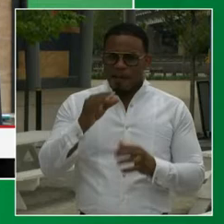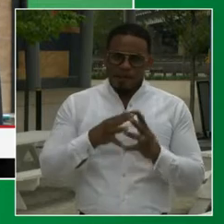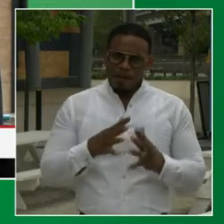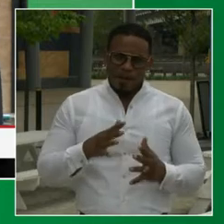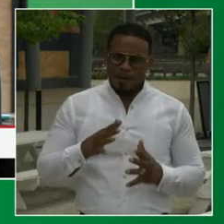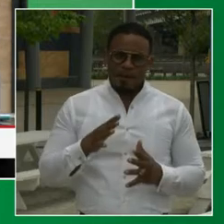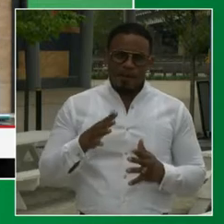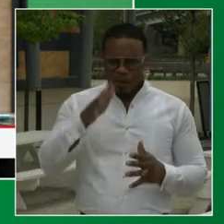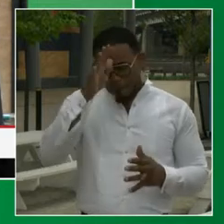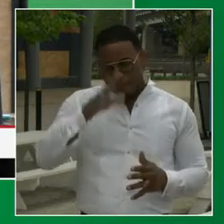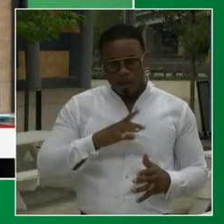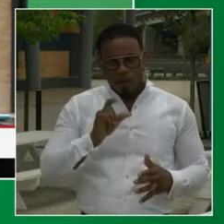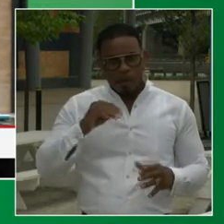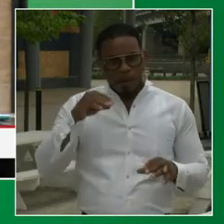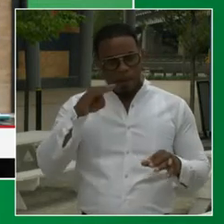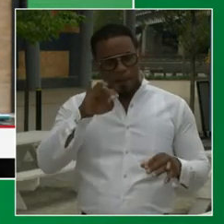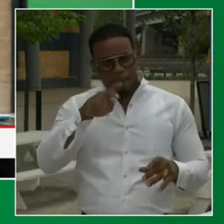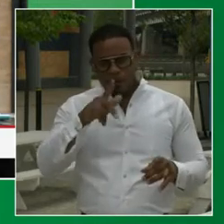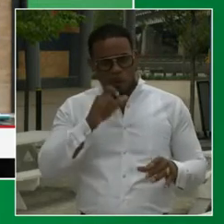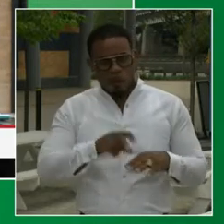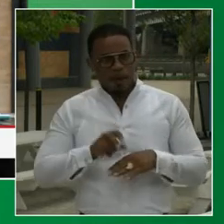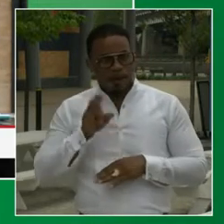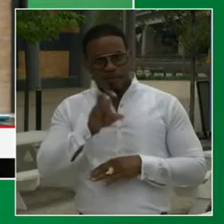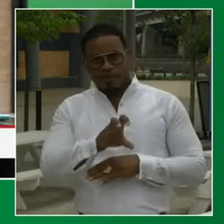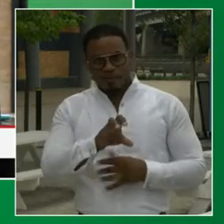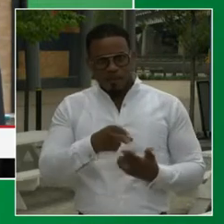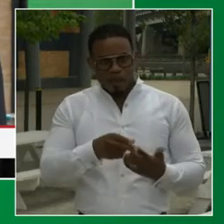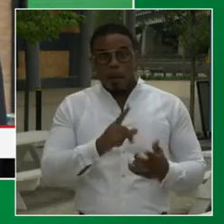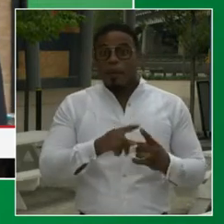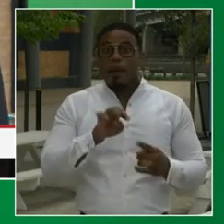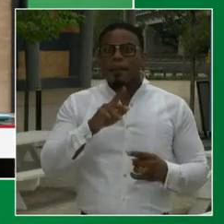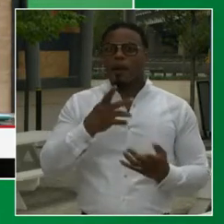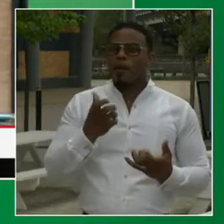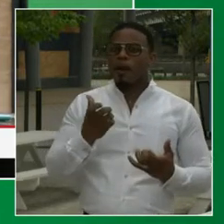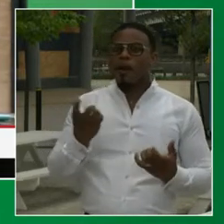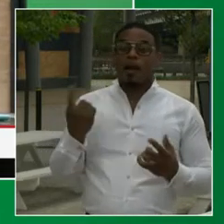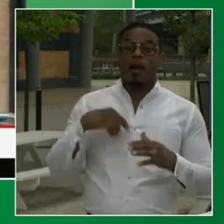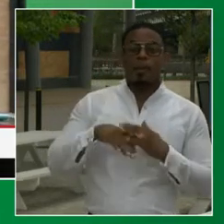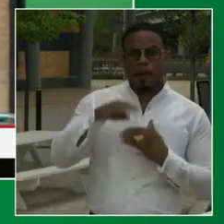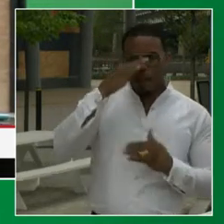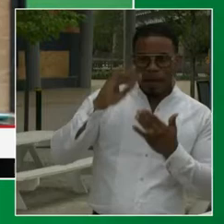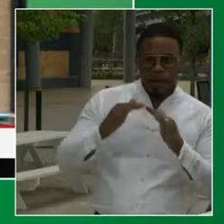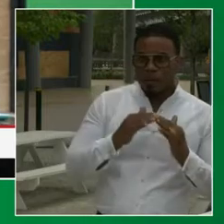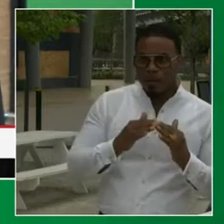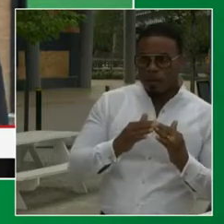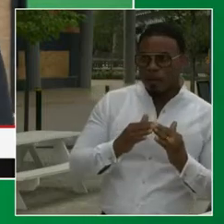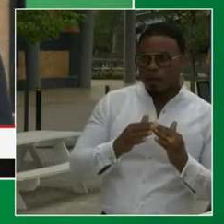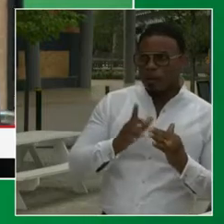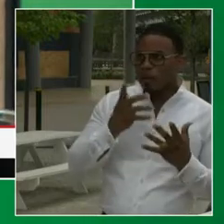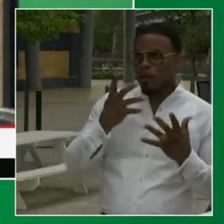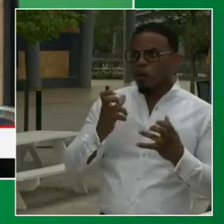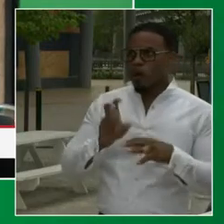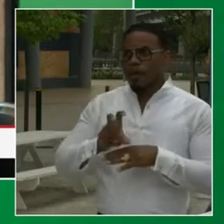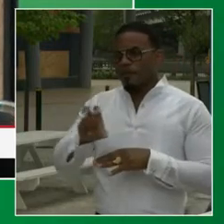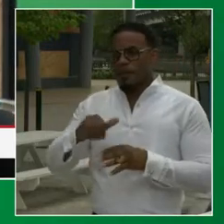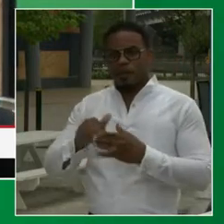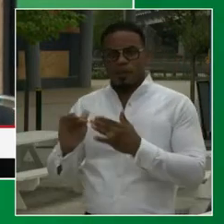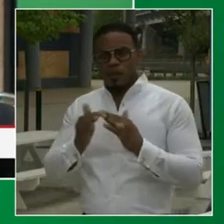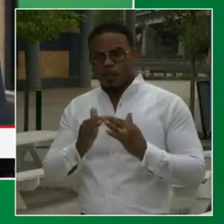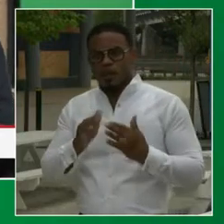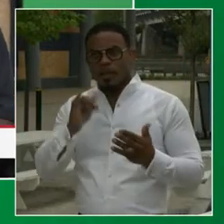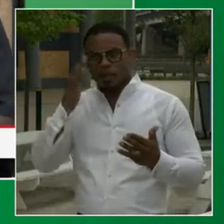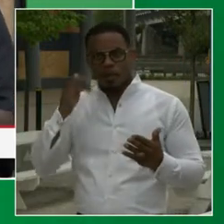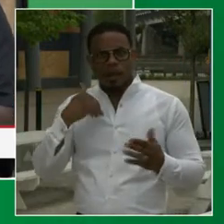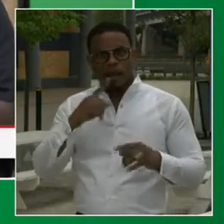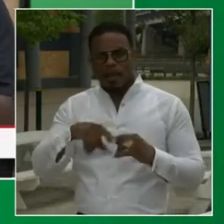African-American male where banks don't want to finance you, right? But banks want to come into the black neighborhoods, but don't want to invest in the community. And that's